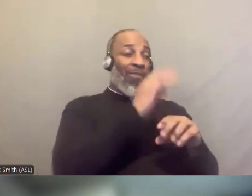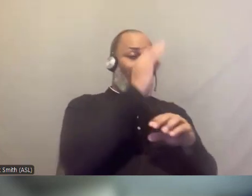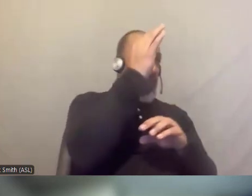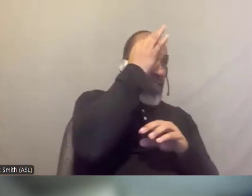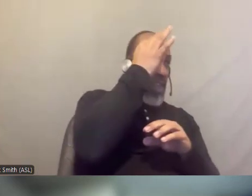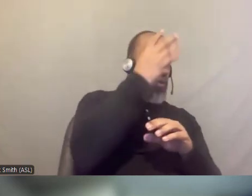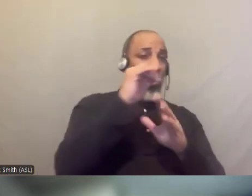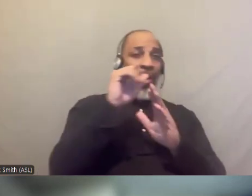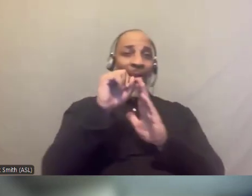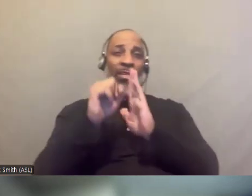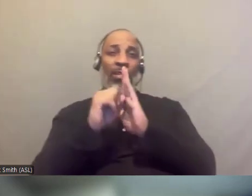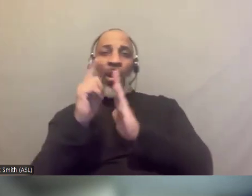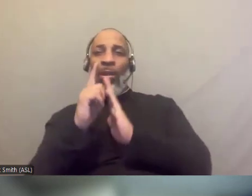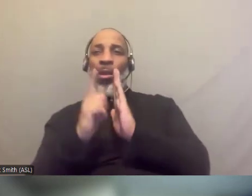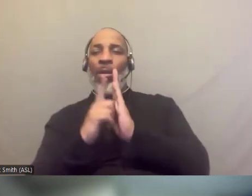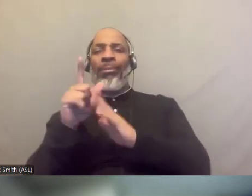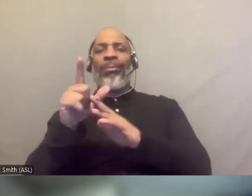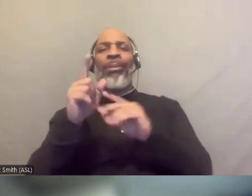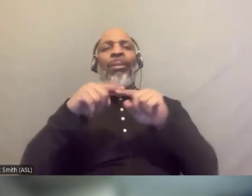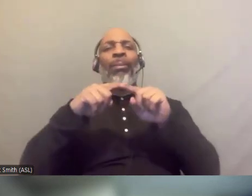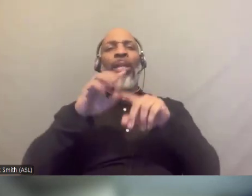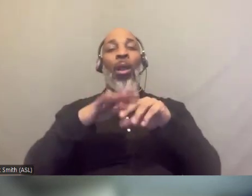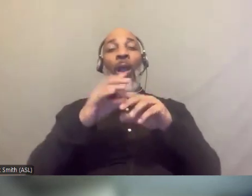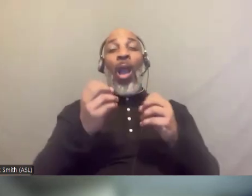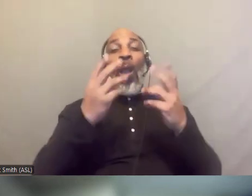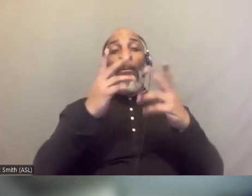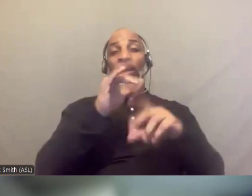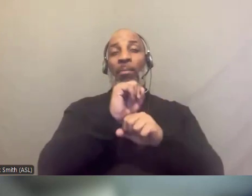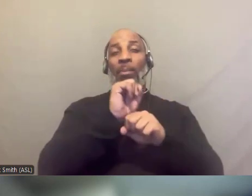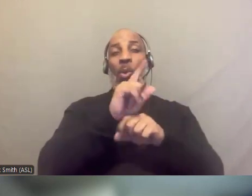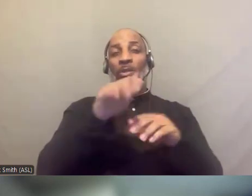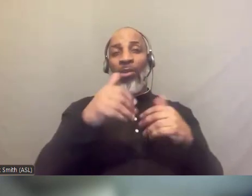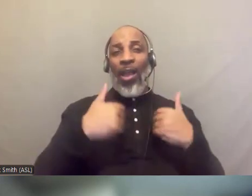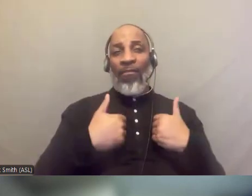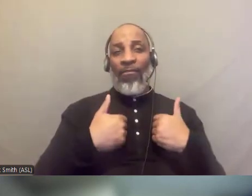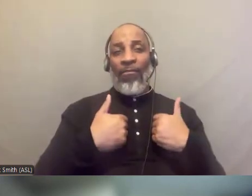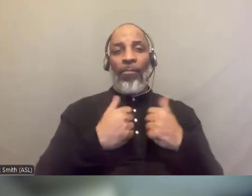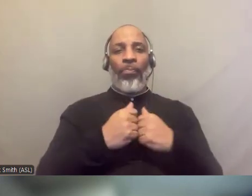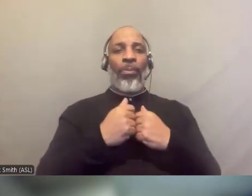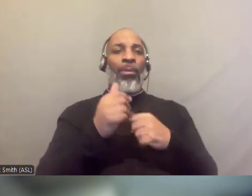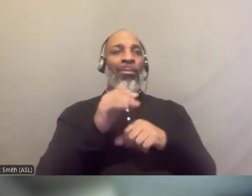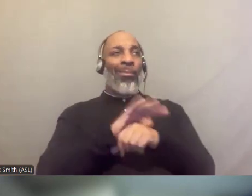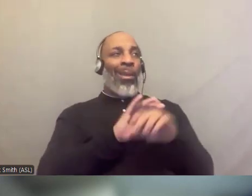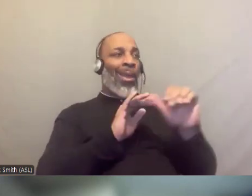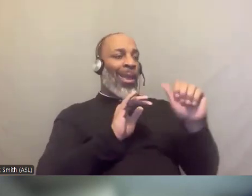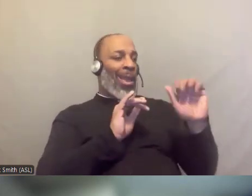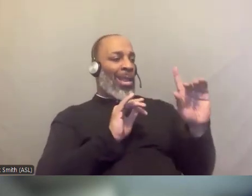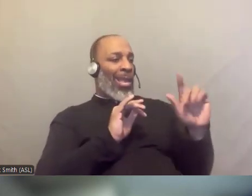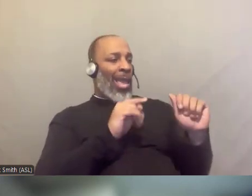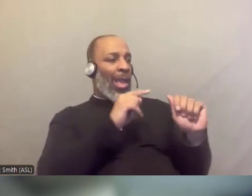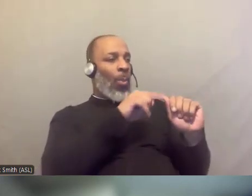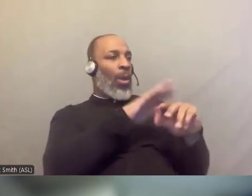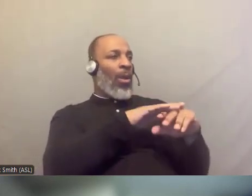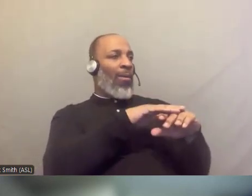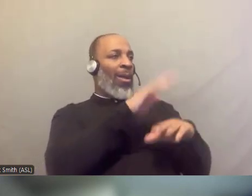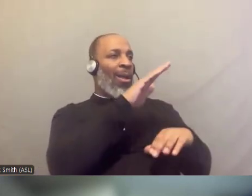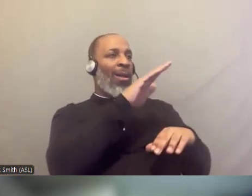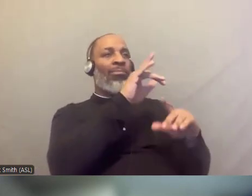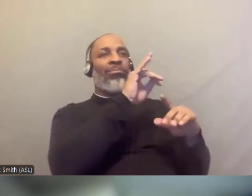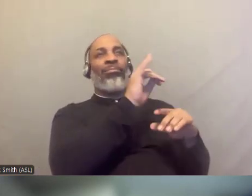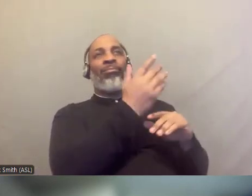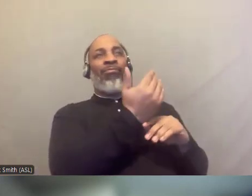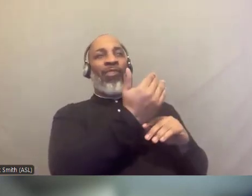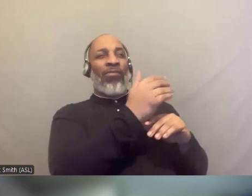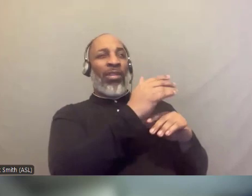difference being the number of employees that it covers. So the ADA would cover employers that are a bit